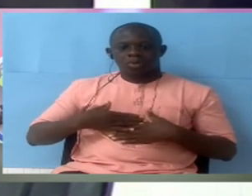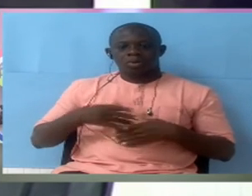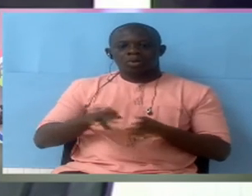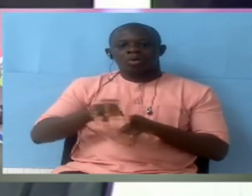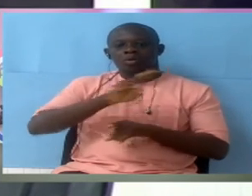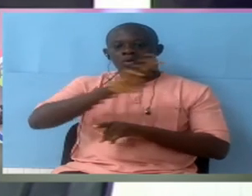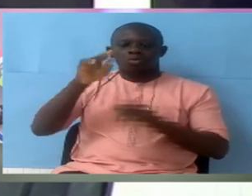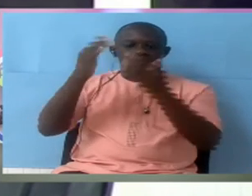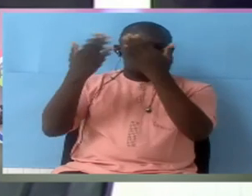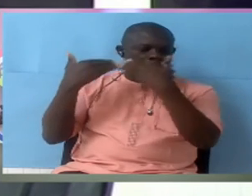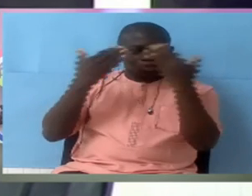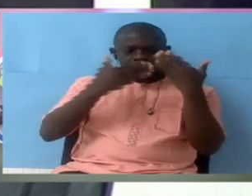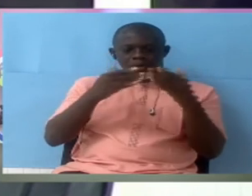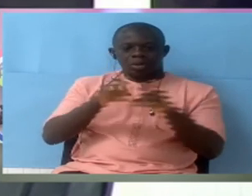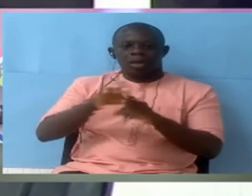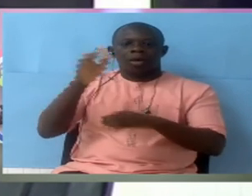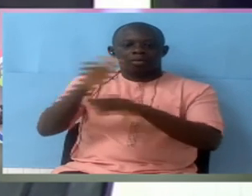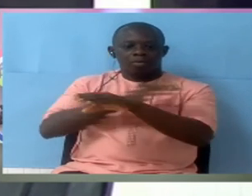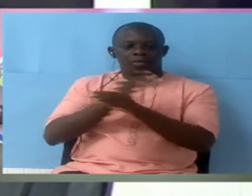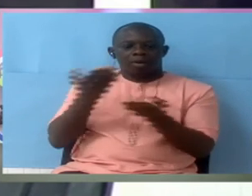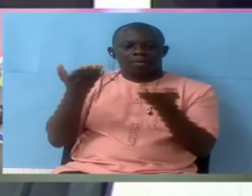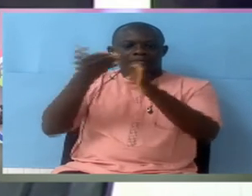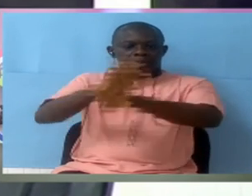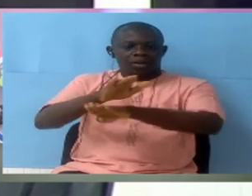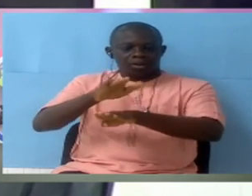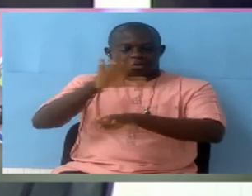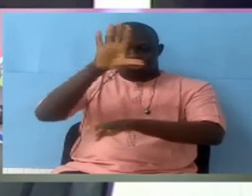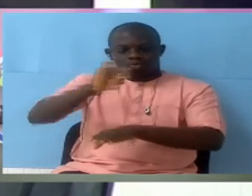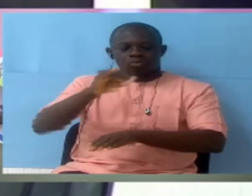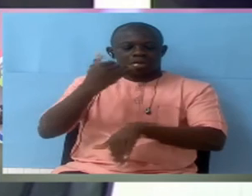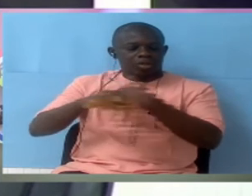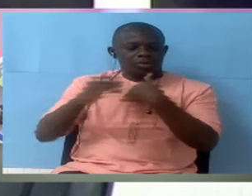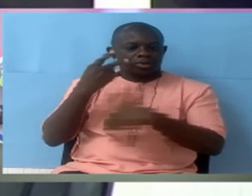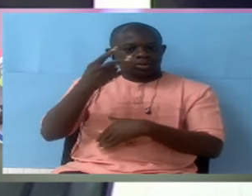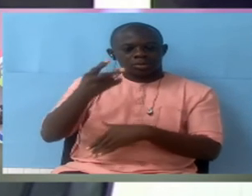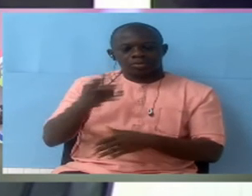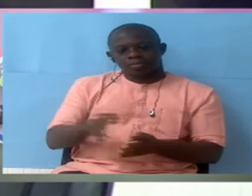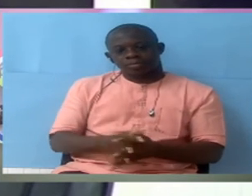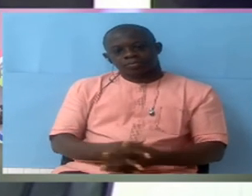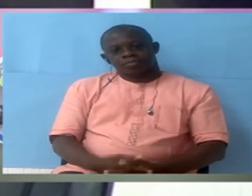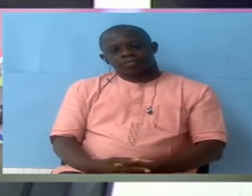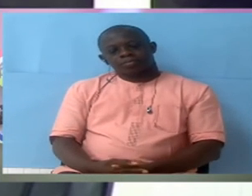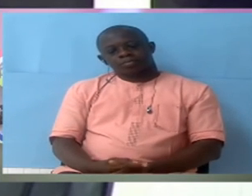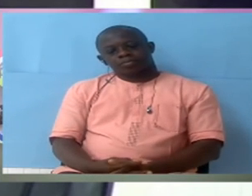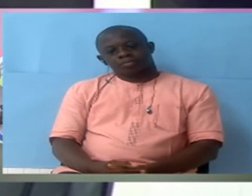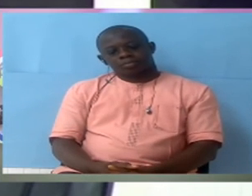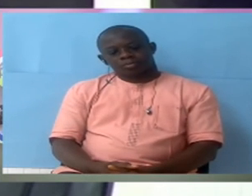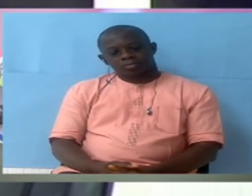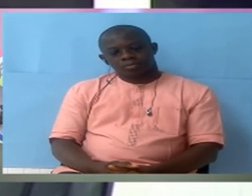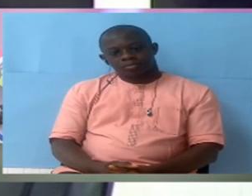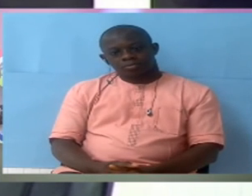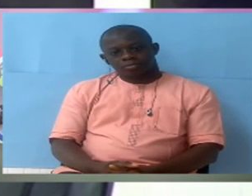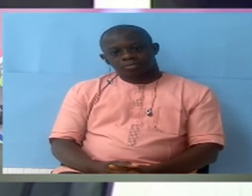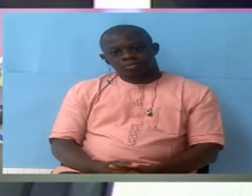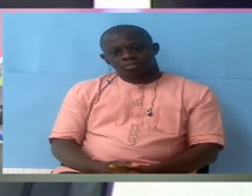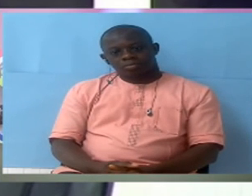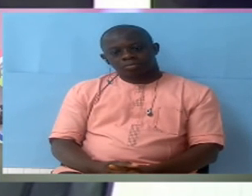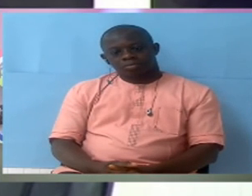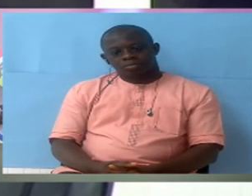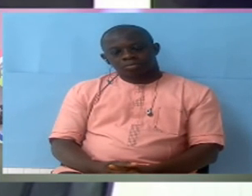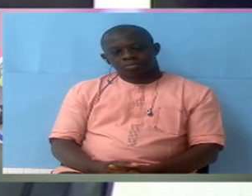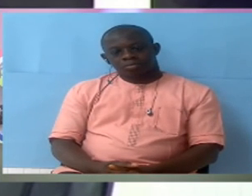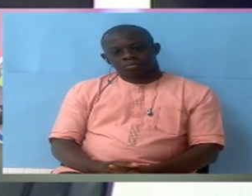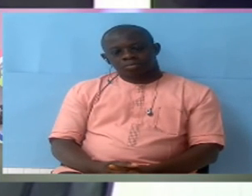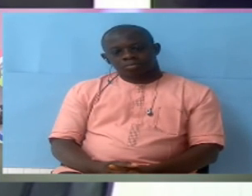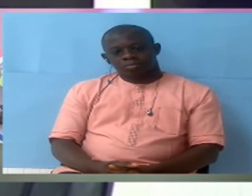not washed before the burial rites. Te musuma gis niw bo xamne dañ ko jël sul nonu rek te sanguñ